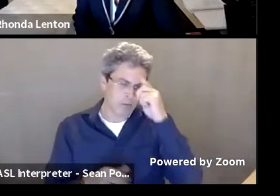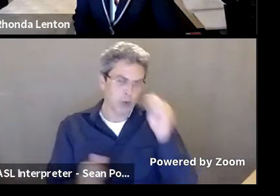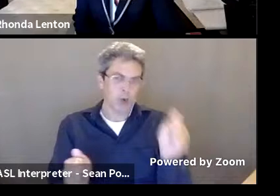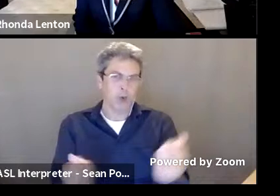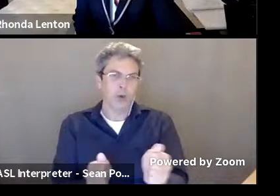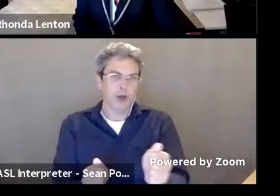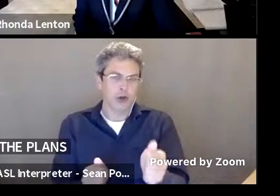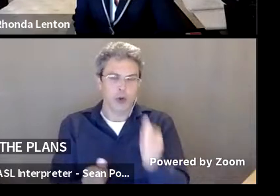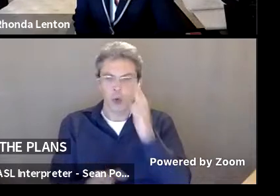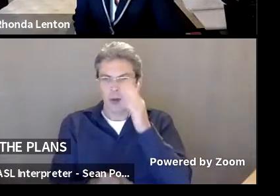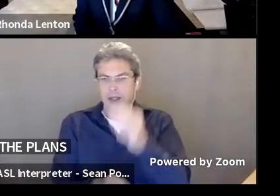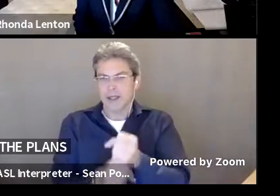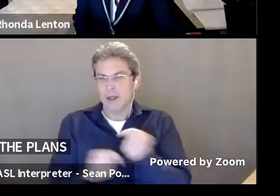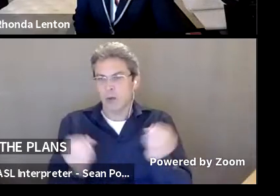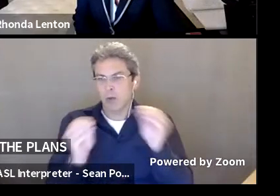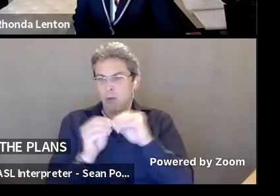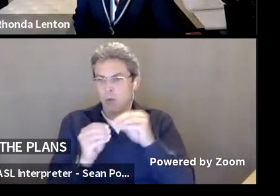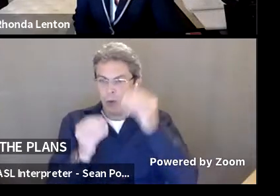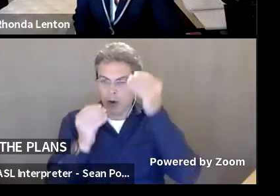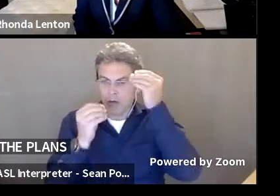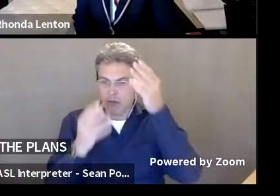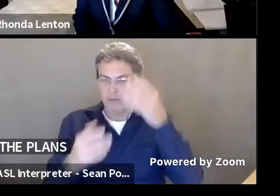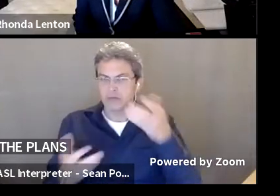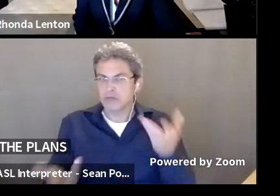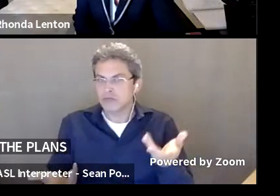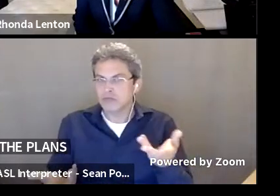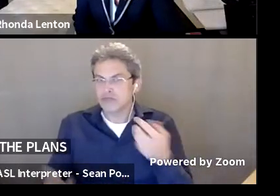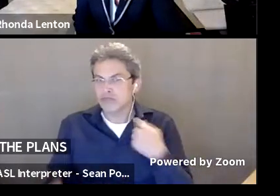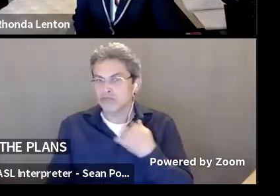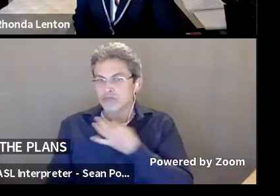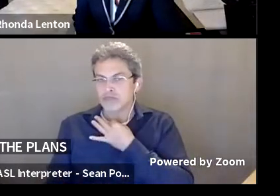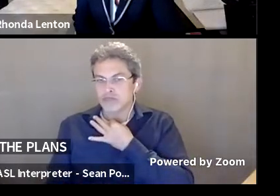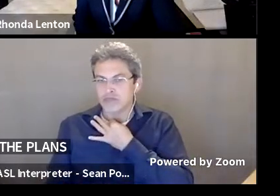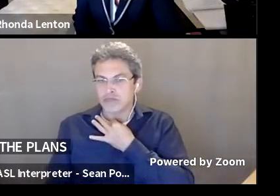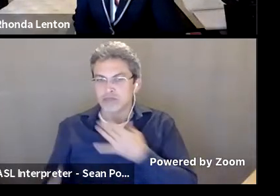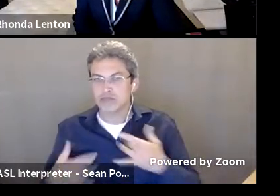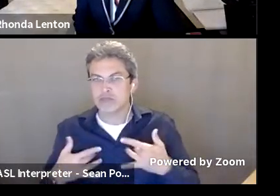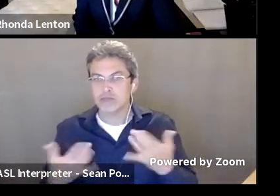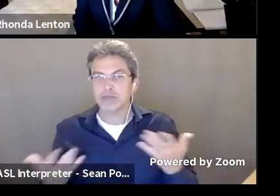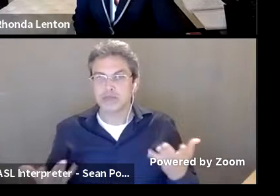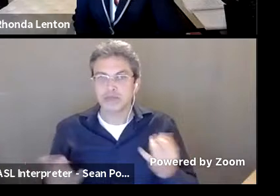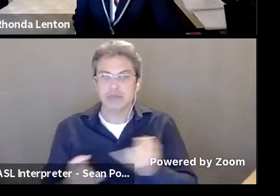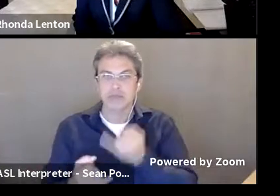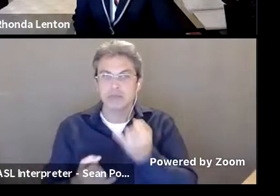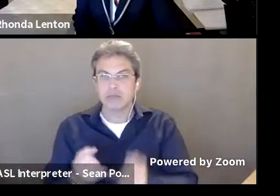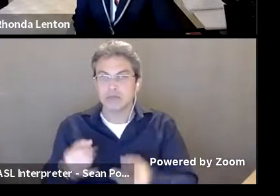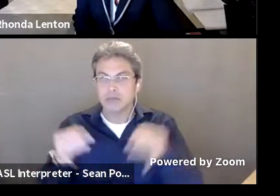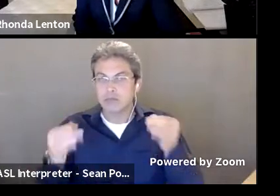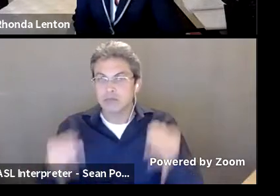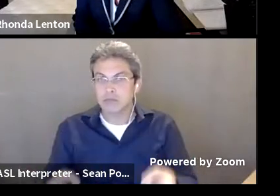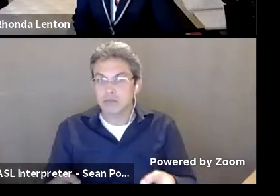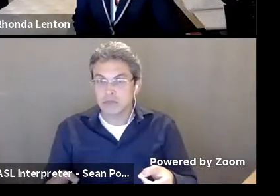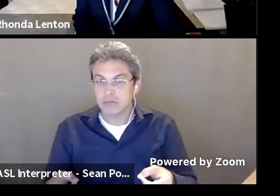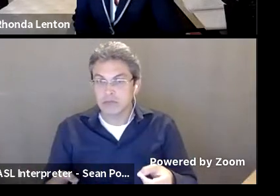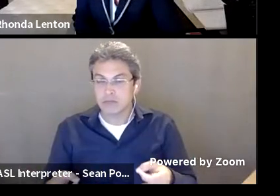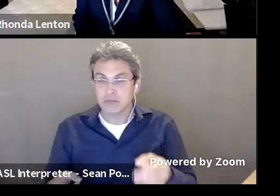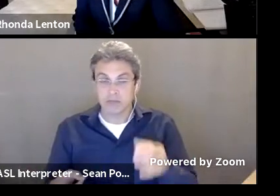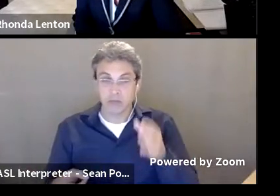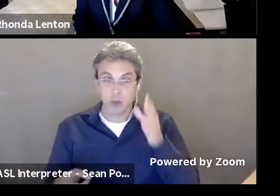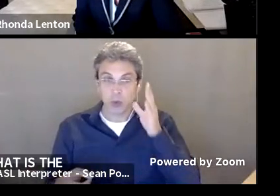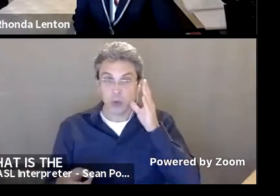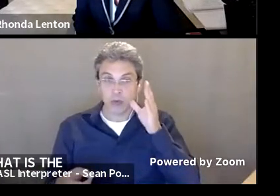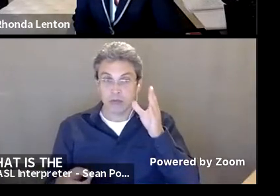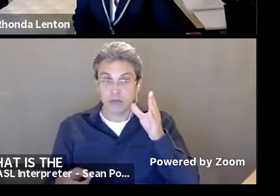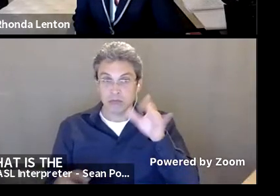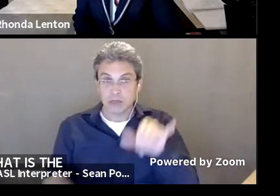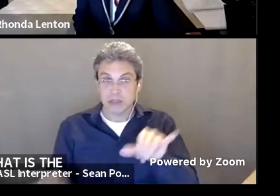information in September. So I was wondering, what is the final decision? Is it going to be like fall, that we have